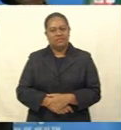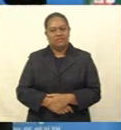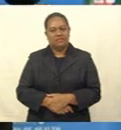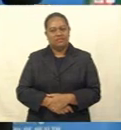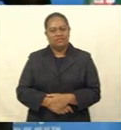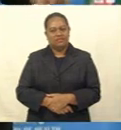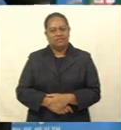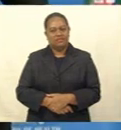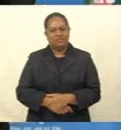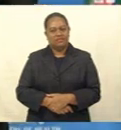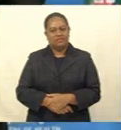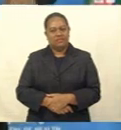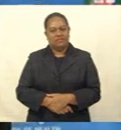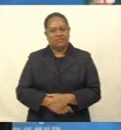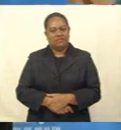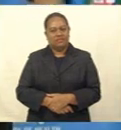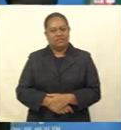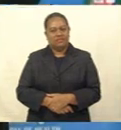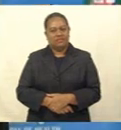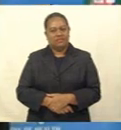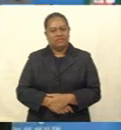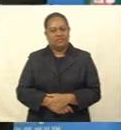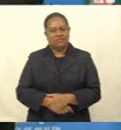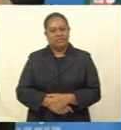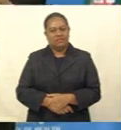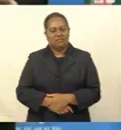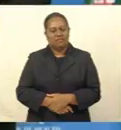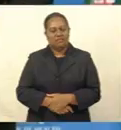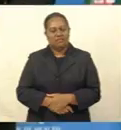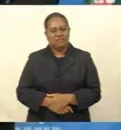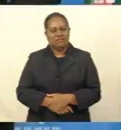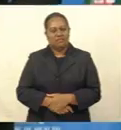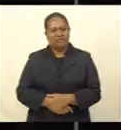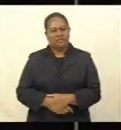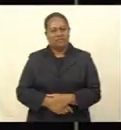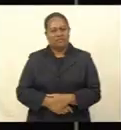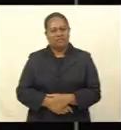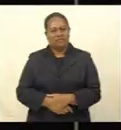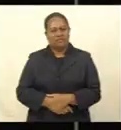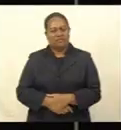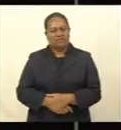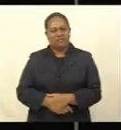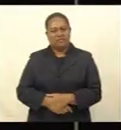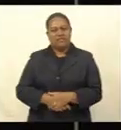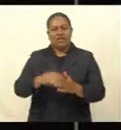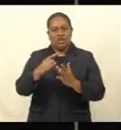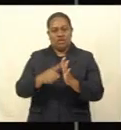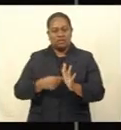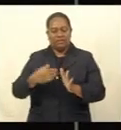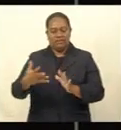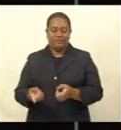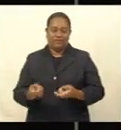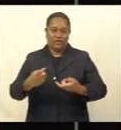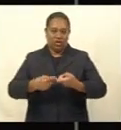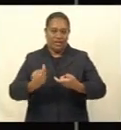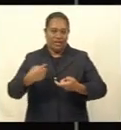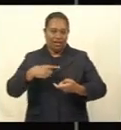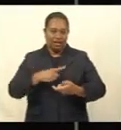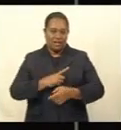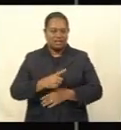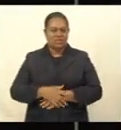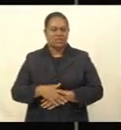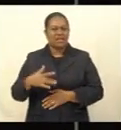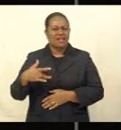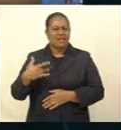this person, or you know this person, please contact the ministry at 158. Josiah Nanunga joins us live now.